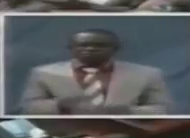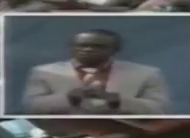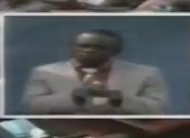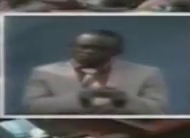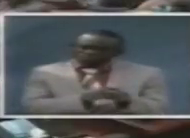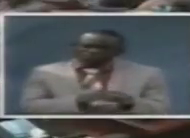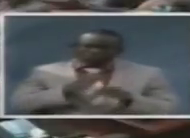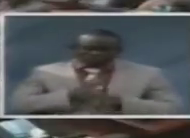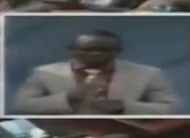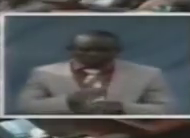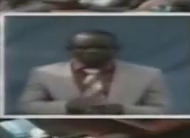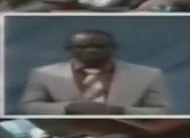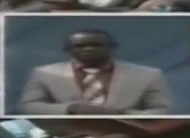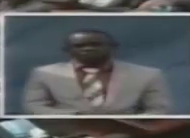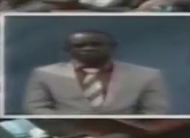Pole.